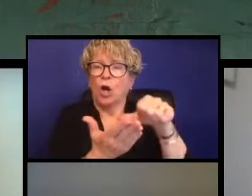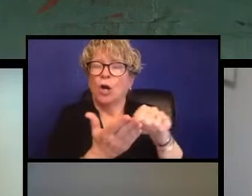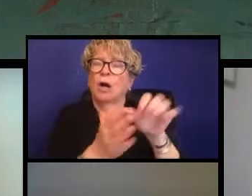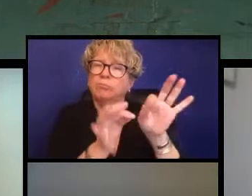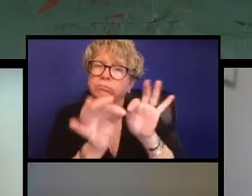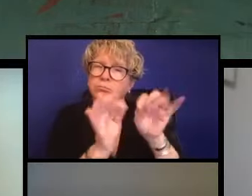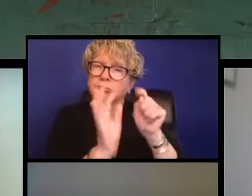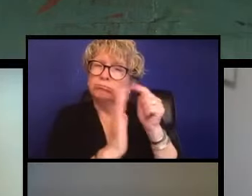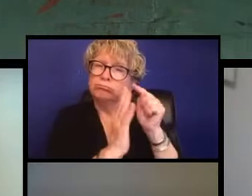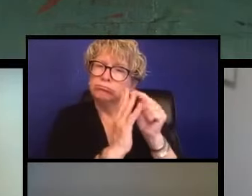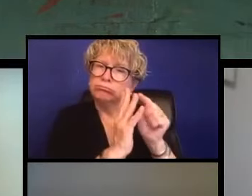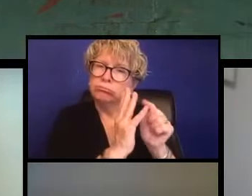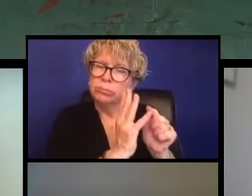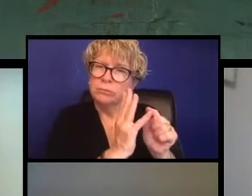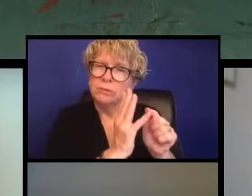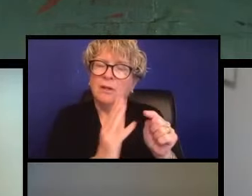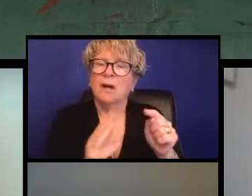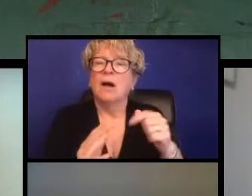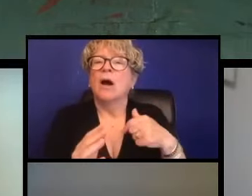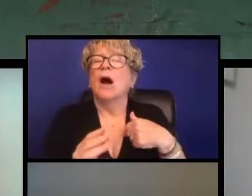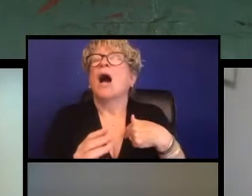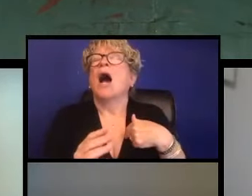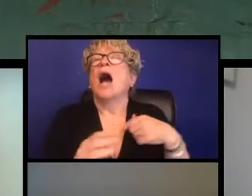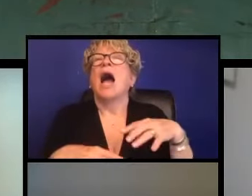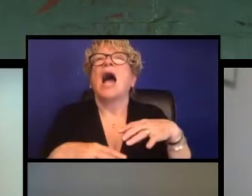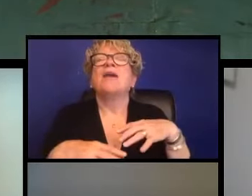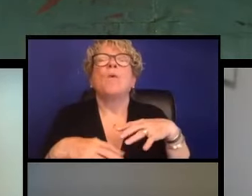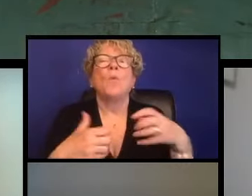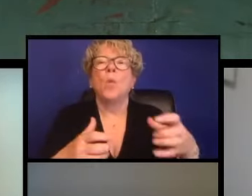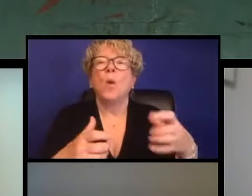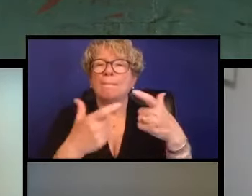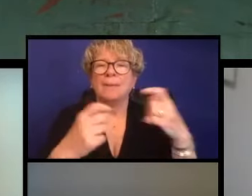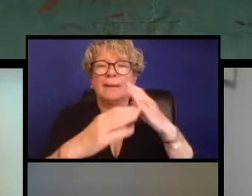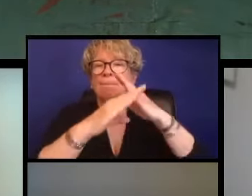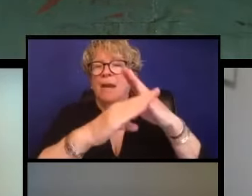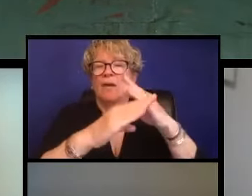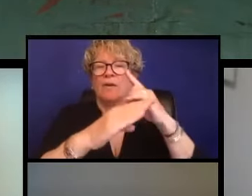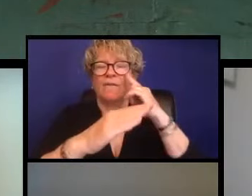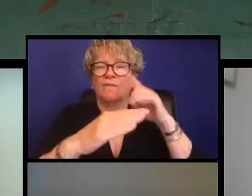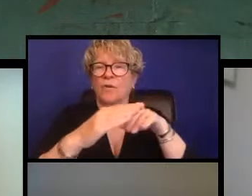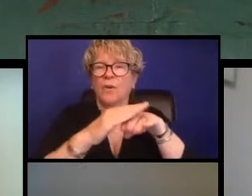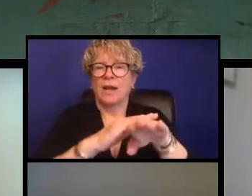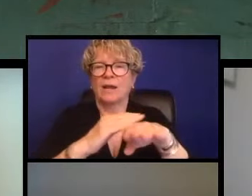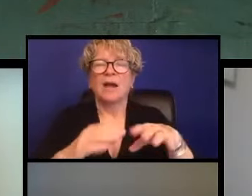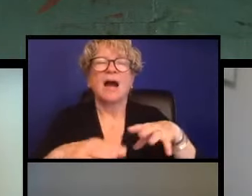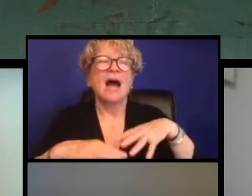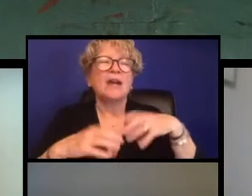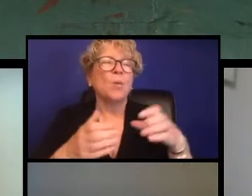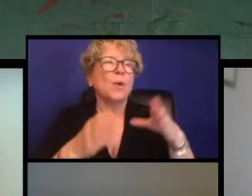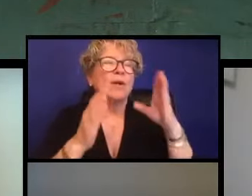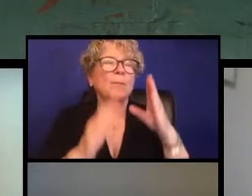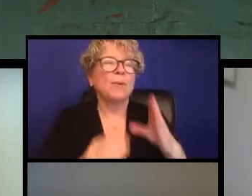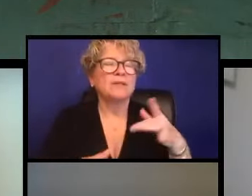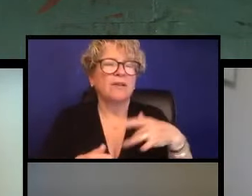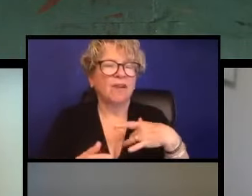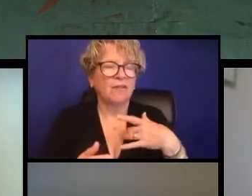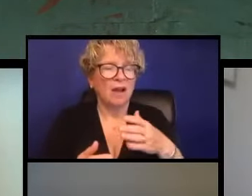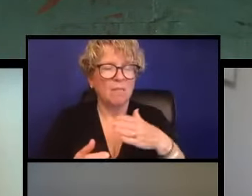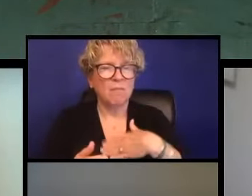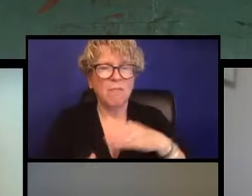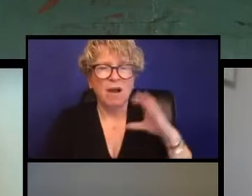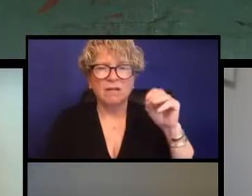smaller barrier to entry. So I don't want someone to feel like I did a cover letter wrong, so I'm going to be rejected, because